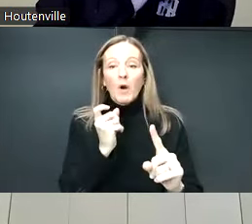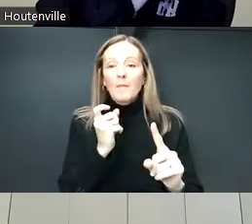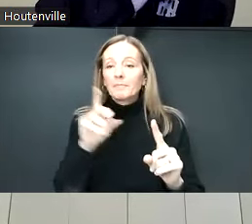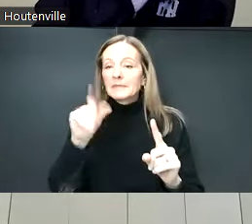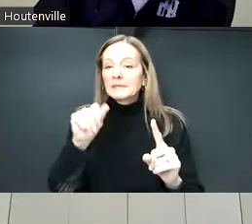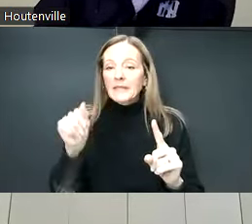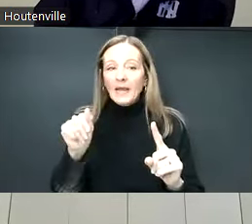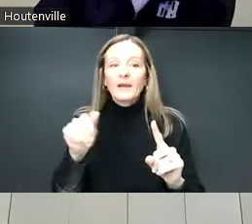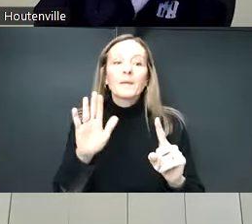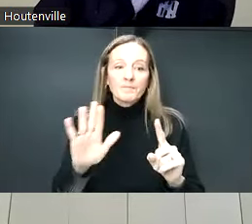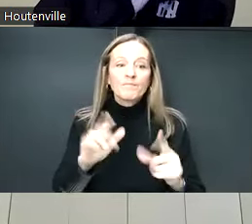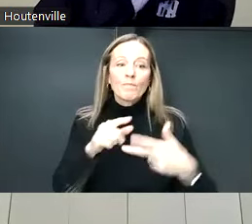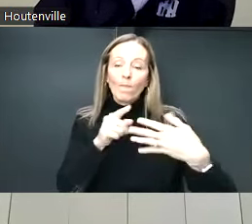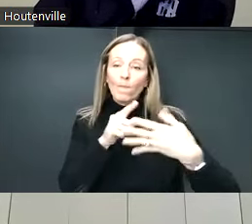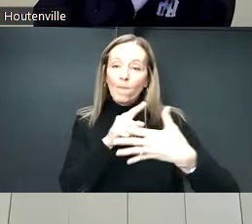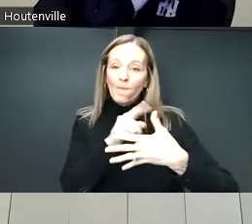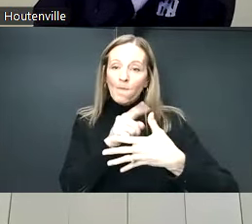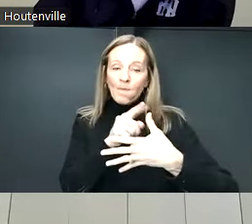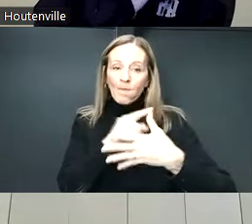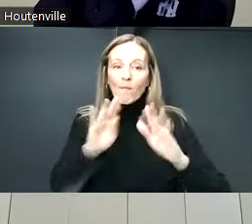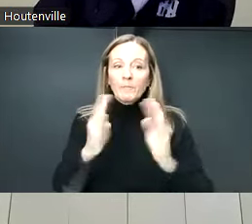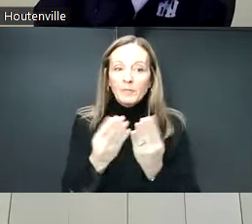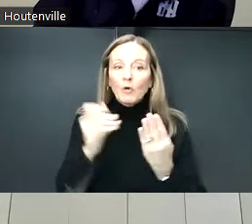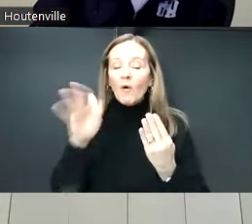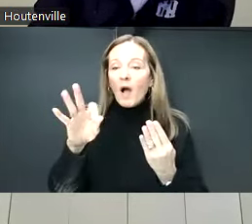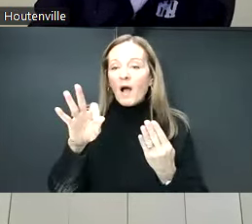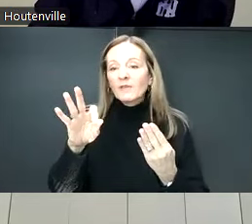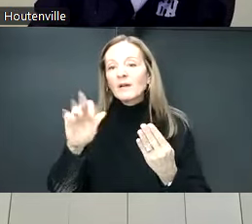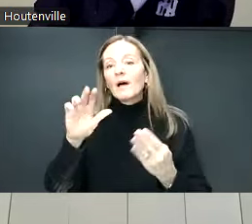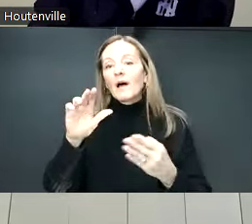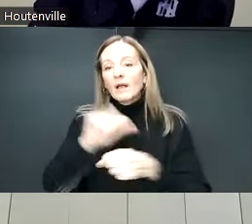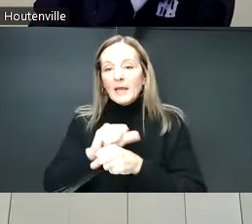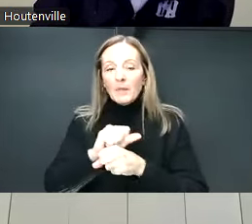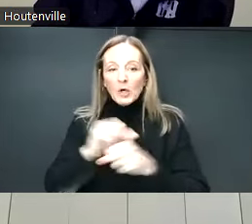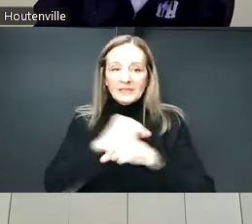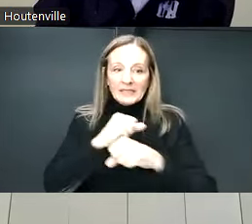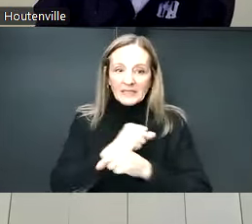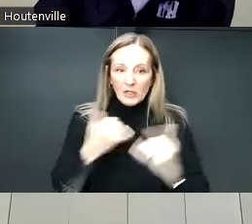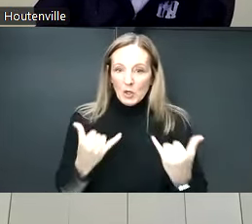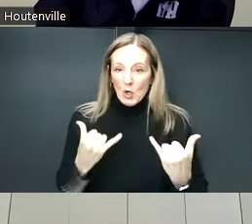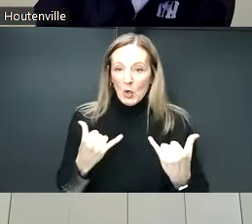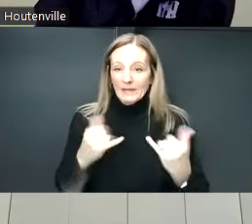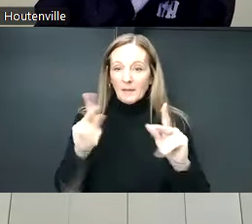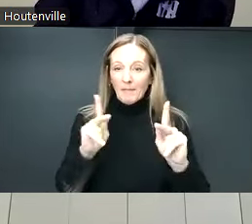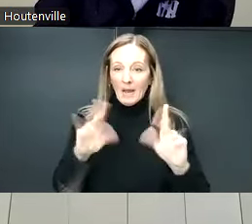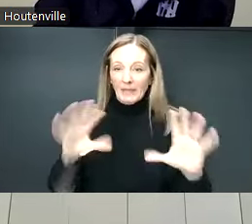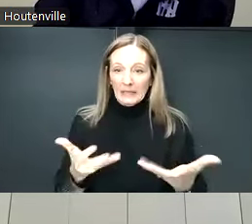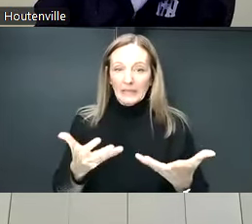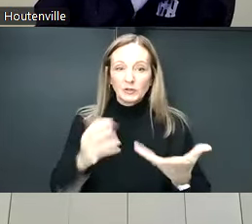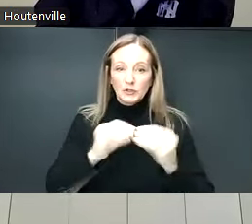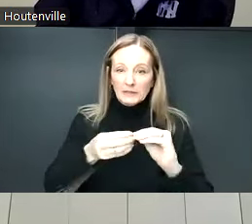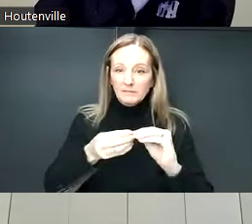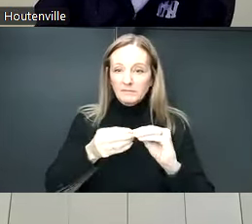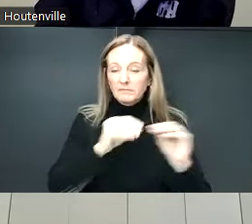is the Bureau of Labor Statistics Current Population Survey, which is the source of the official